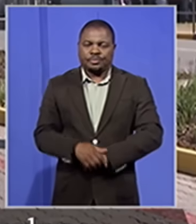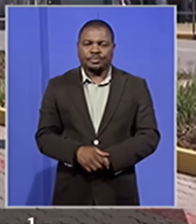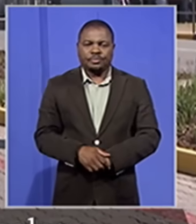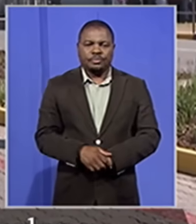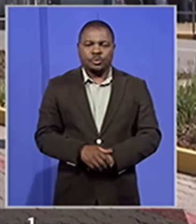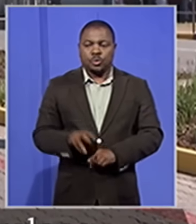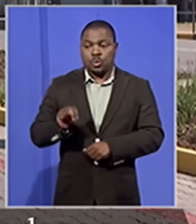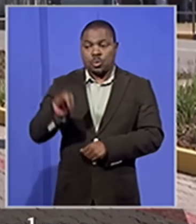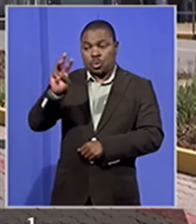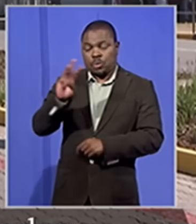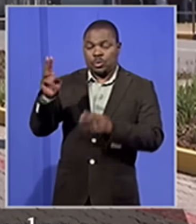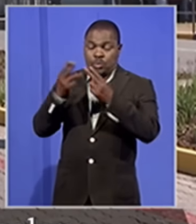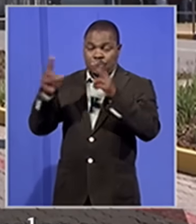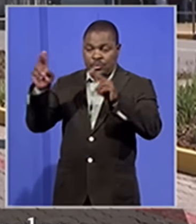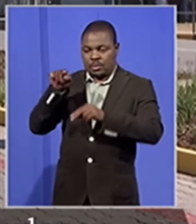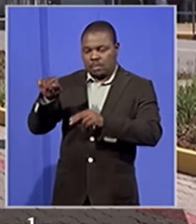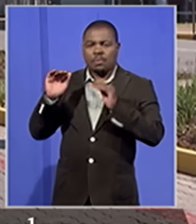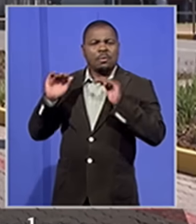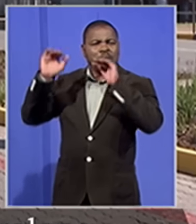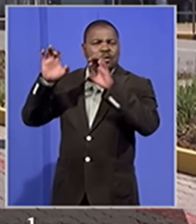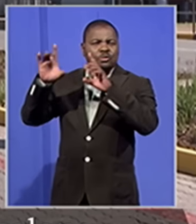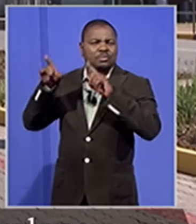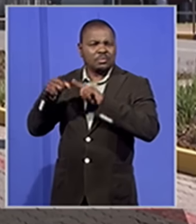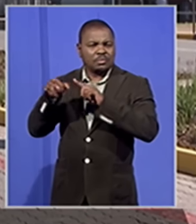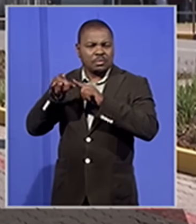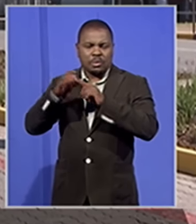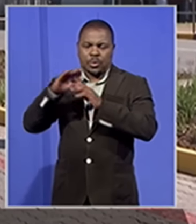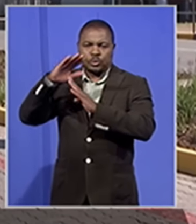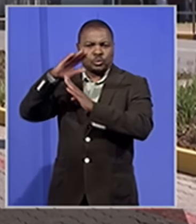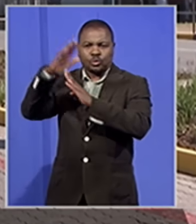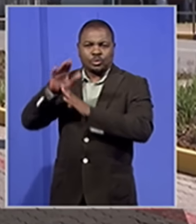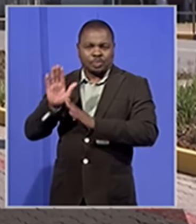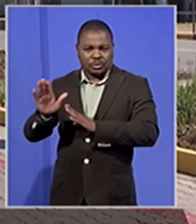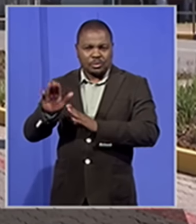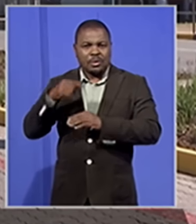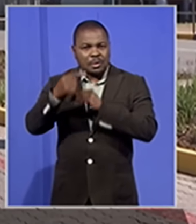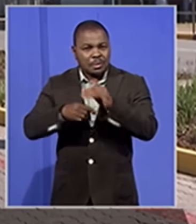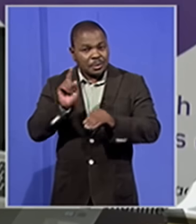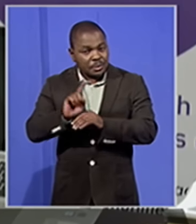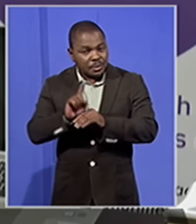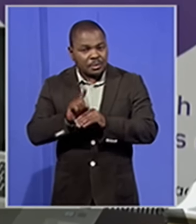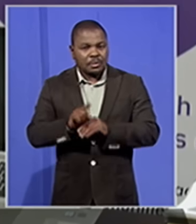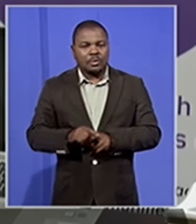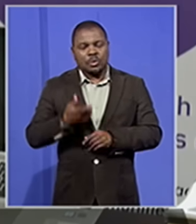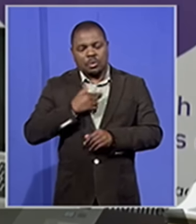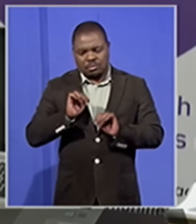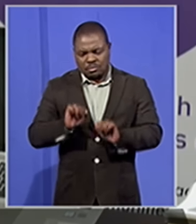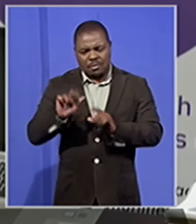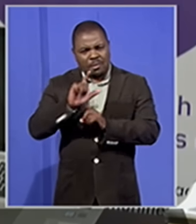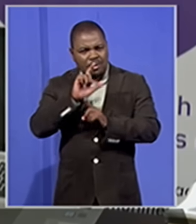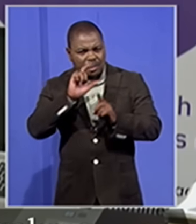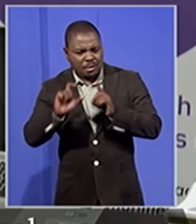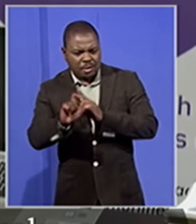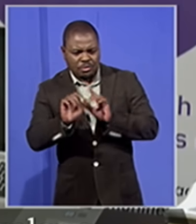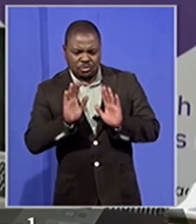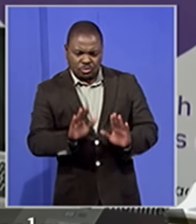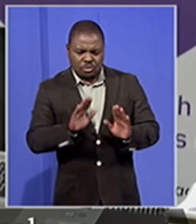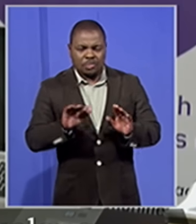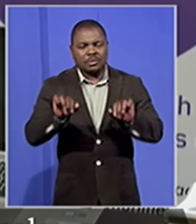Northwest University ke nngwe ya ditheo tsa thuto e kgolwane tseo di tlhomileng kwa pele mabapi le dithuto ka ga kitso ya setso kgotsa Indigenous